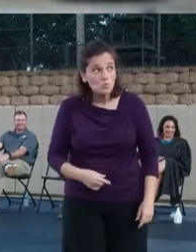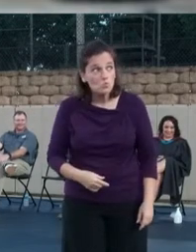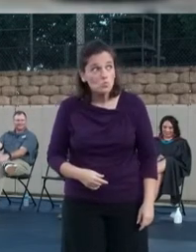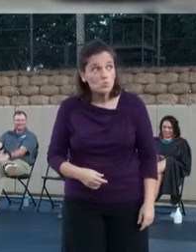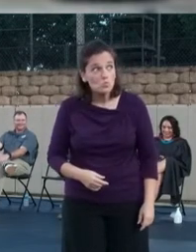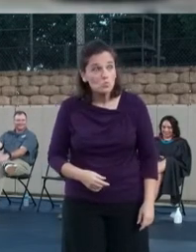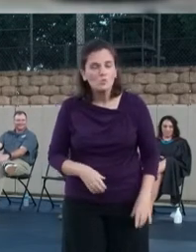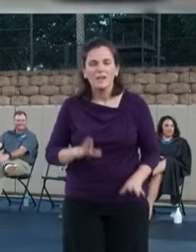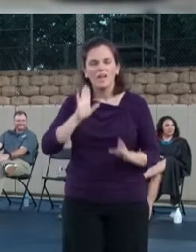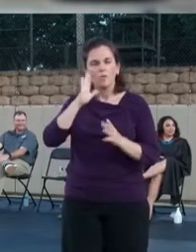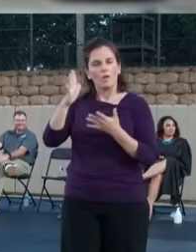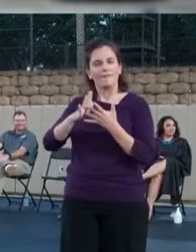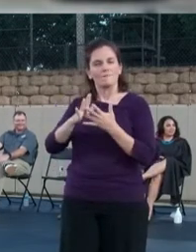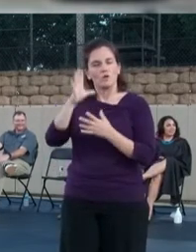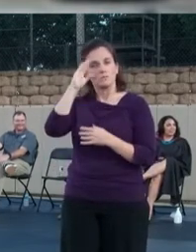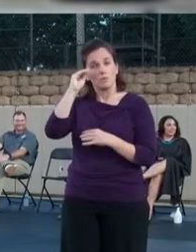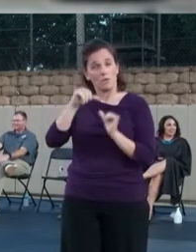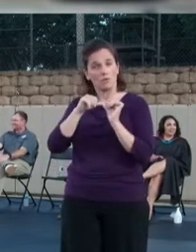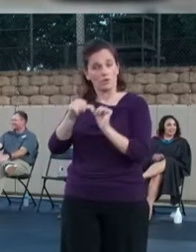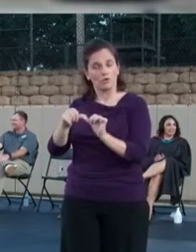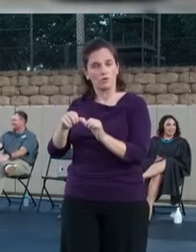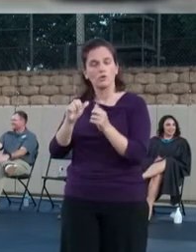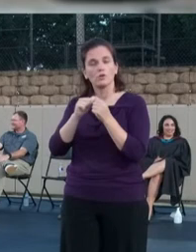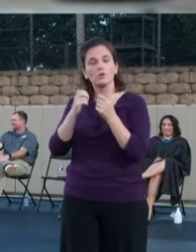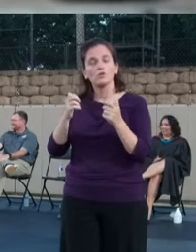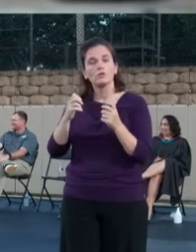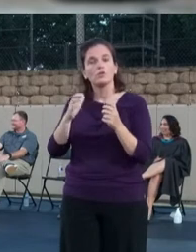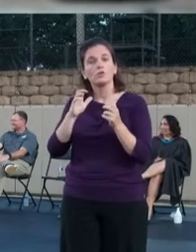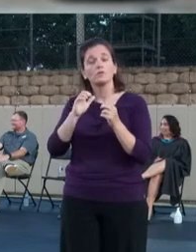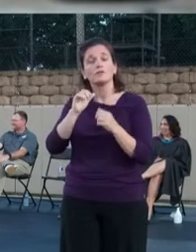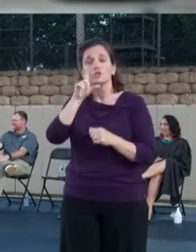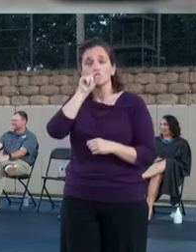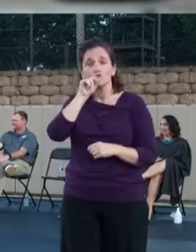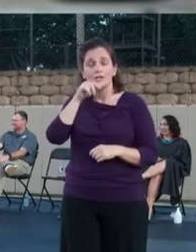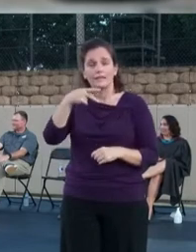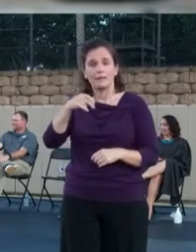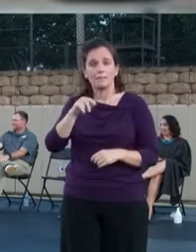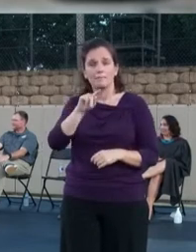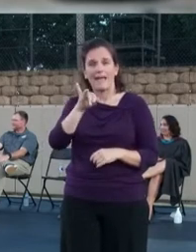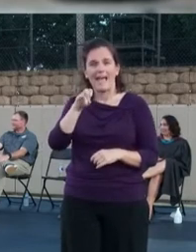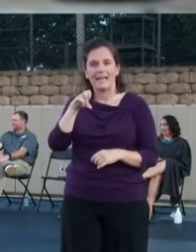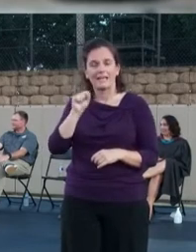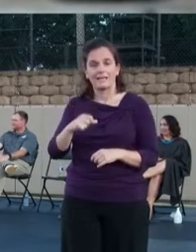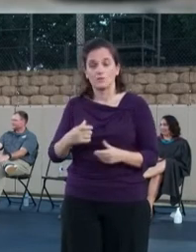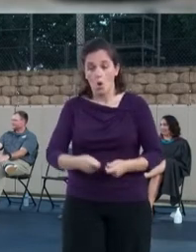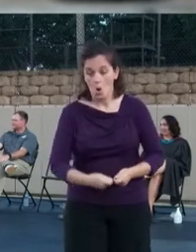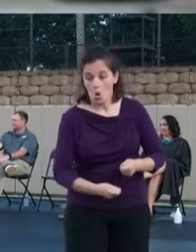freshman boys continue to slide chicken patties across the cafeteria floor in an